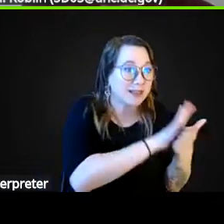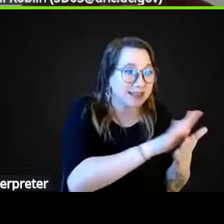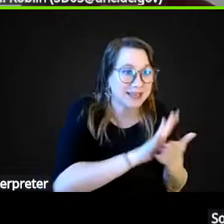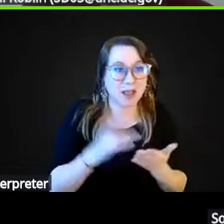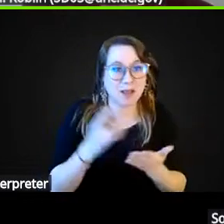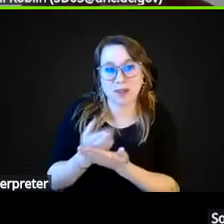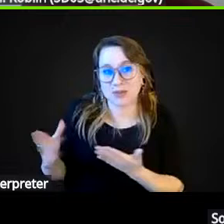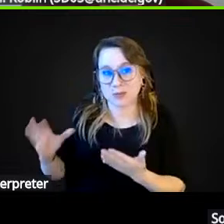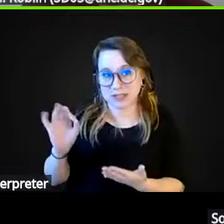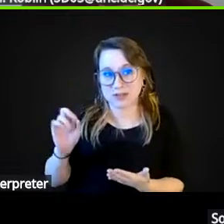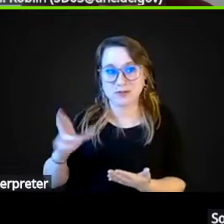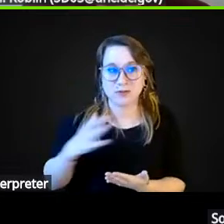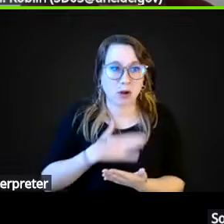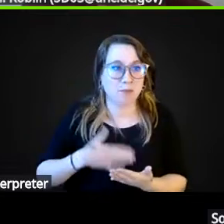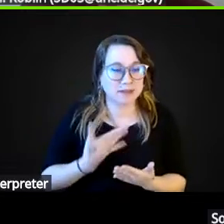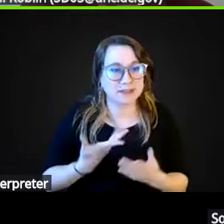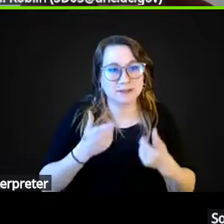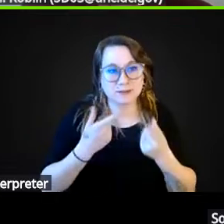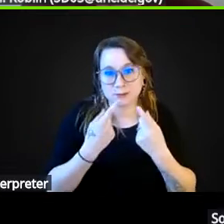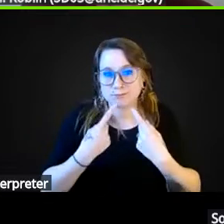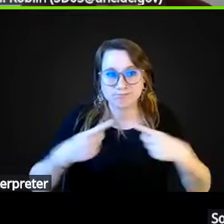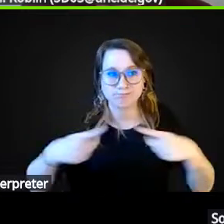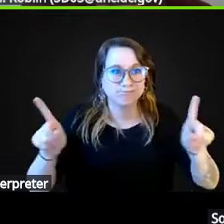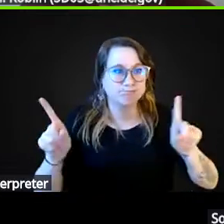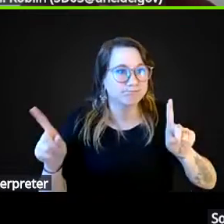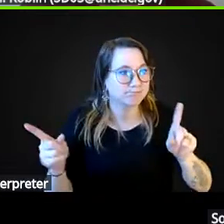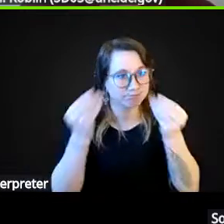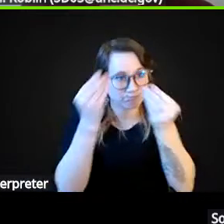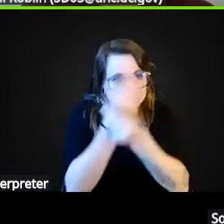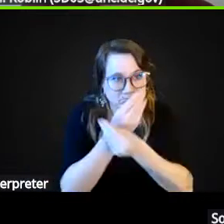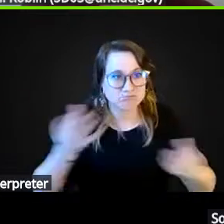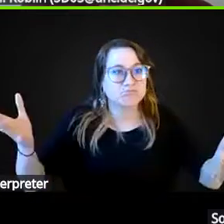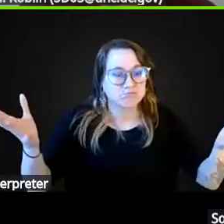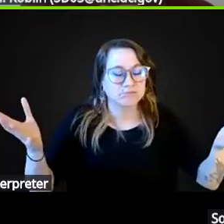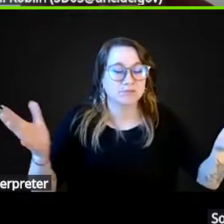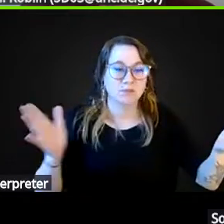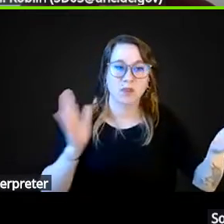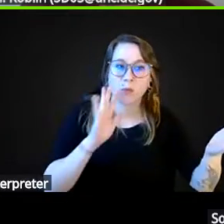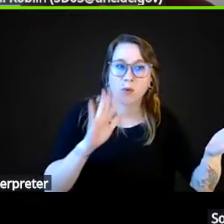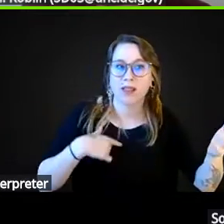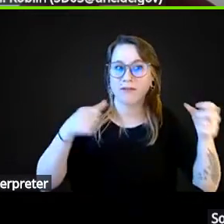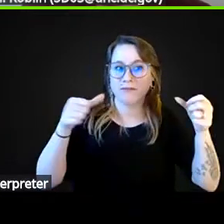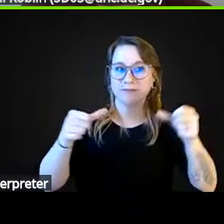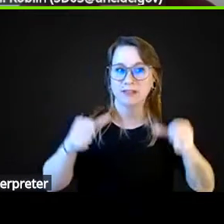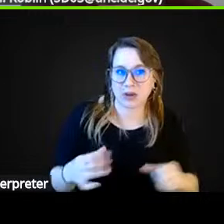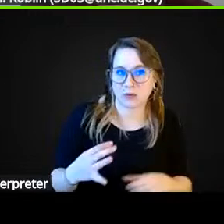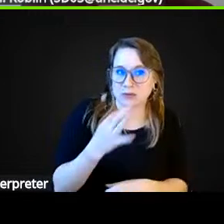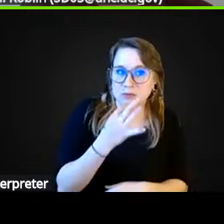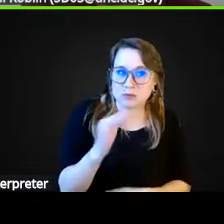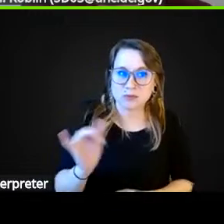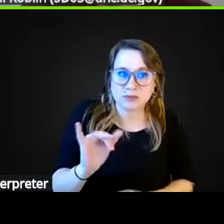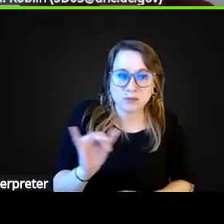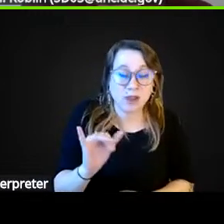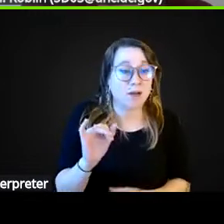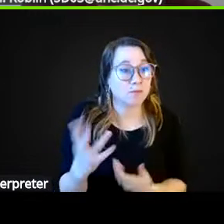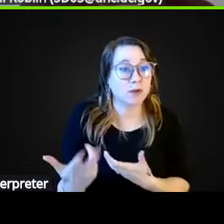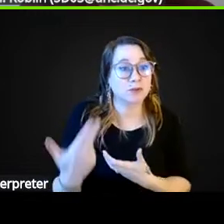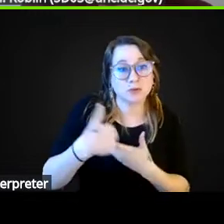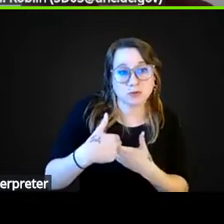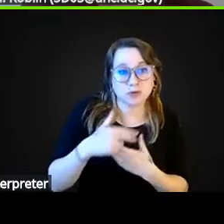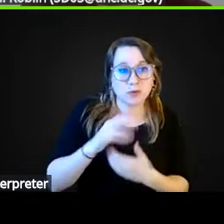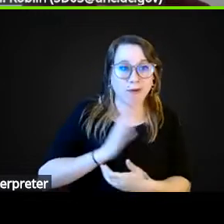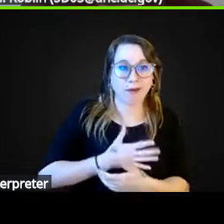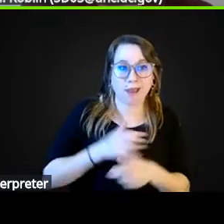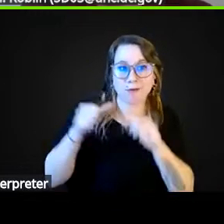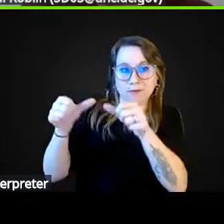fair, please do pass the word on to everyone you know. We'll be flyering for it soon as well. And if you'd like to join our flyering group,